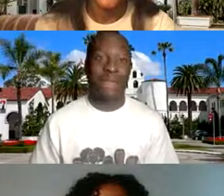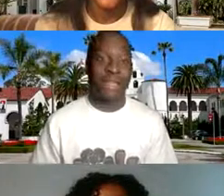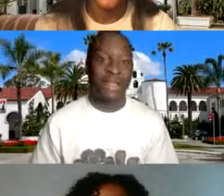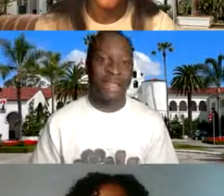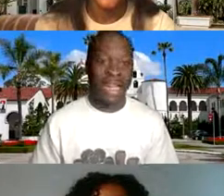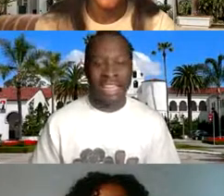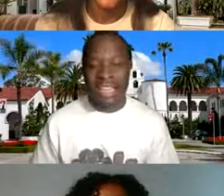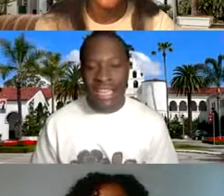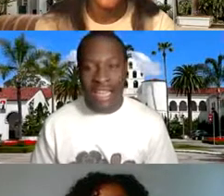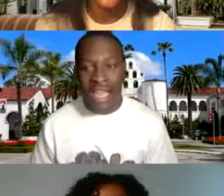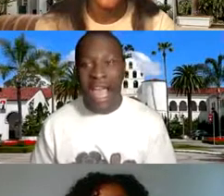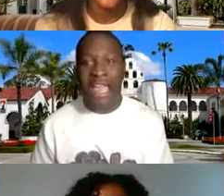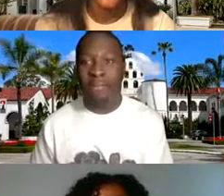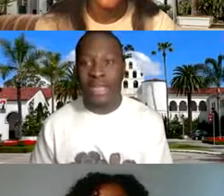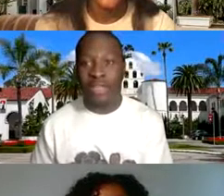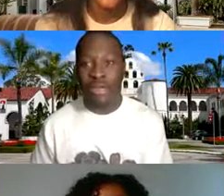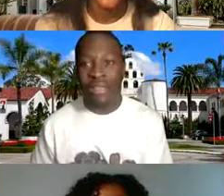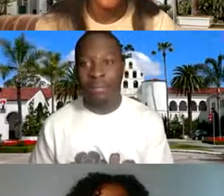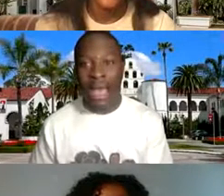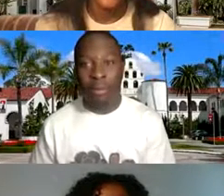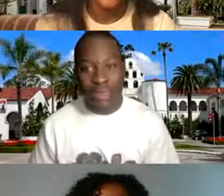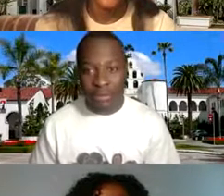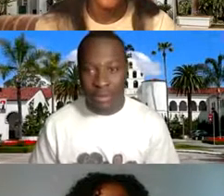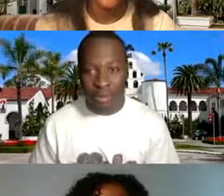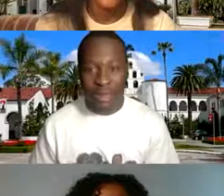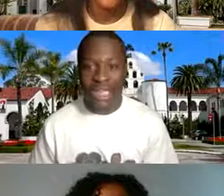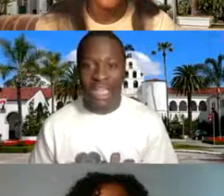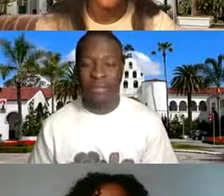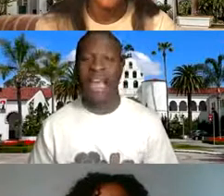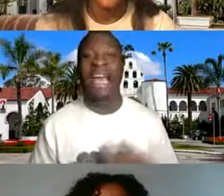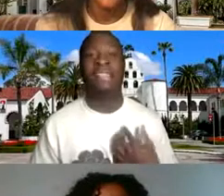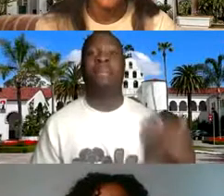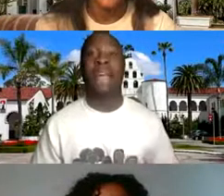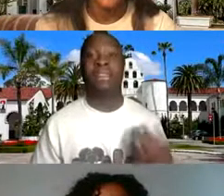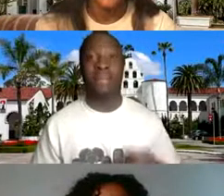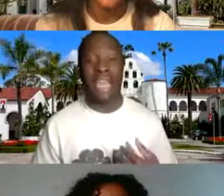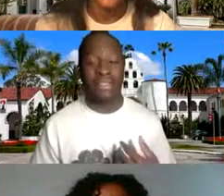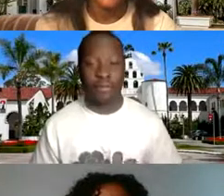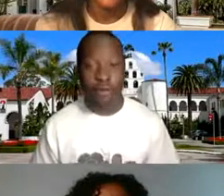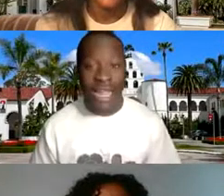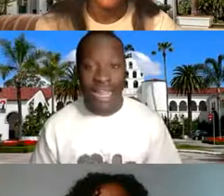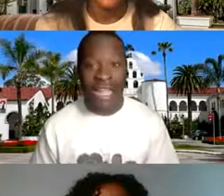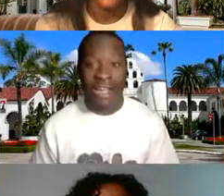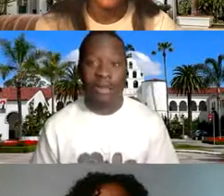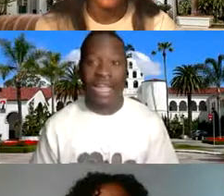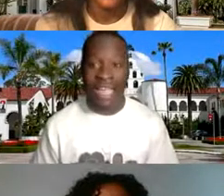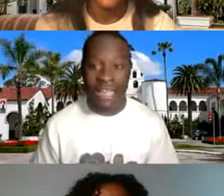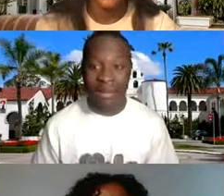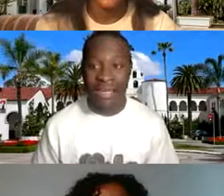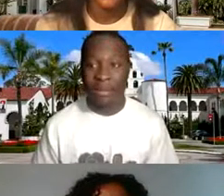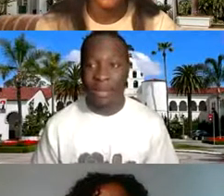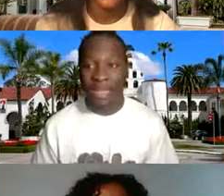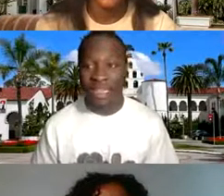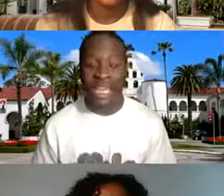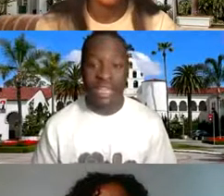to be, like, I am mentoring them, but I want them to more look at to me as a friend. Like, okay, I can come